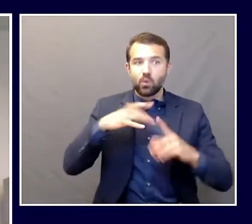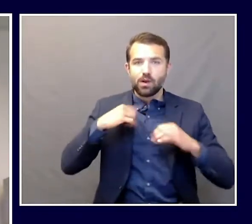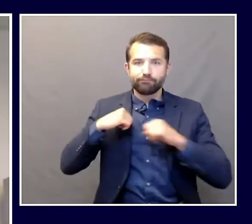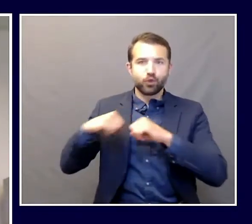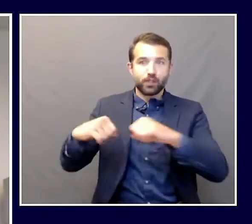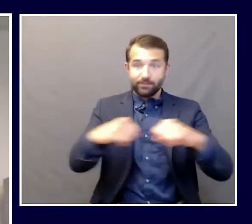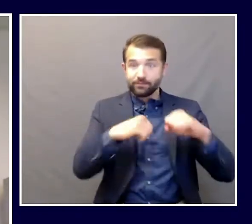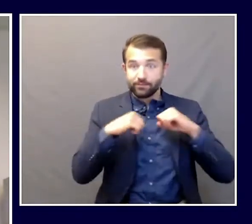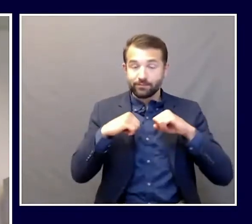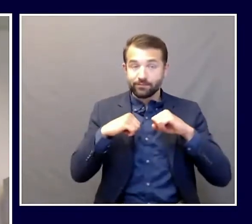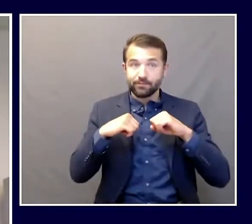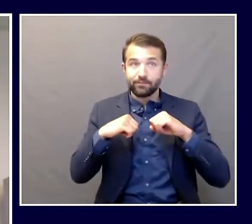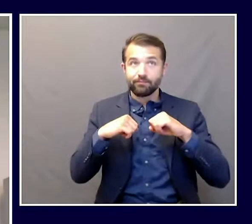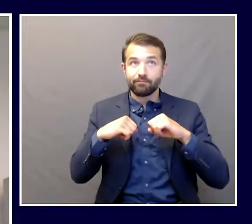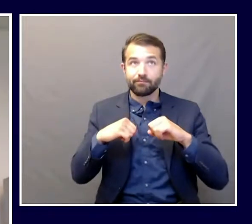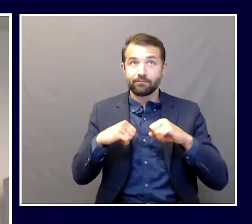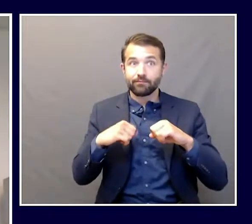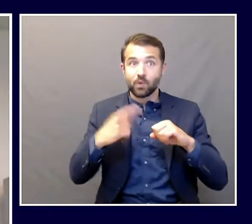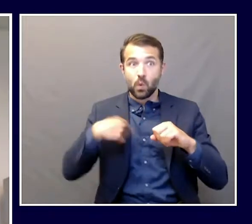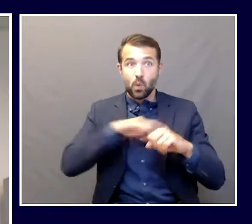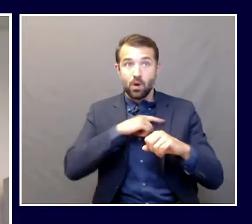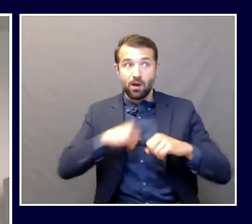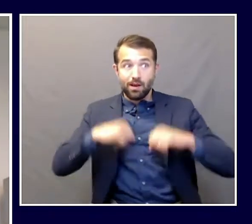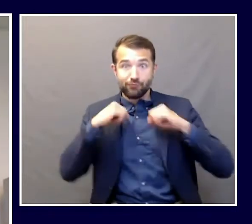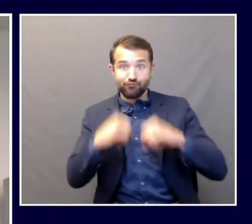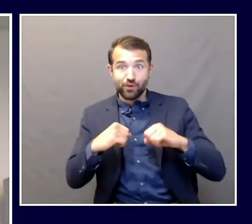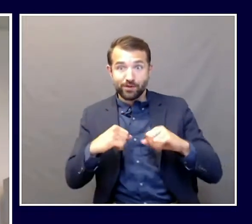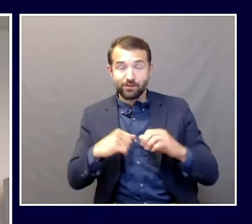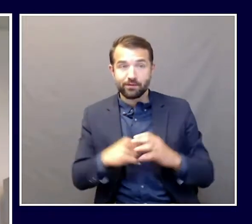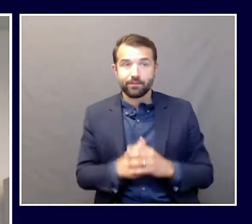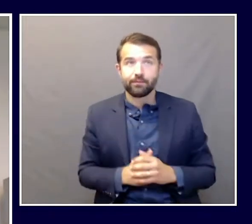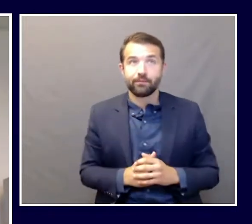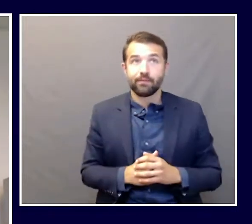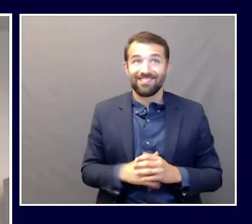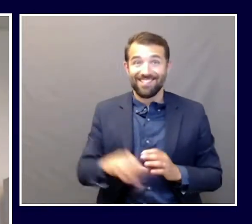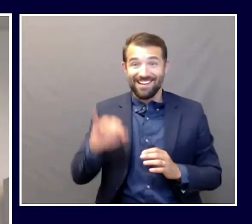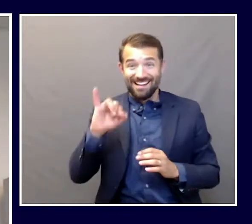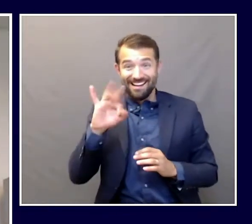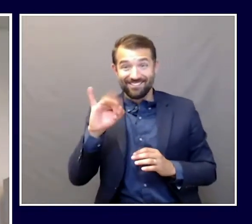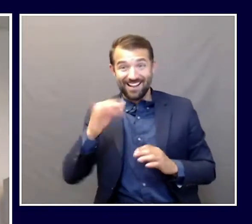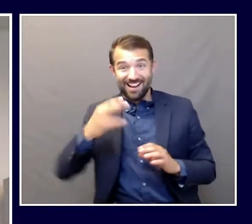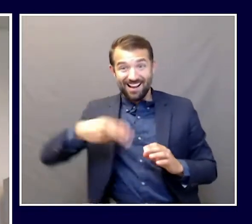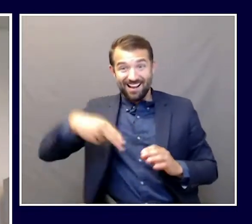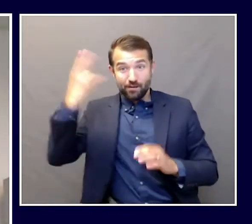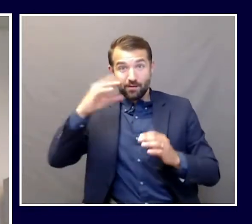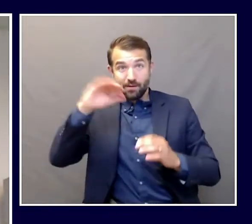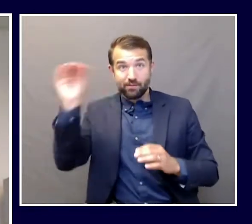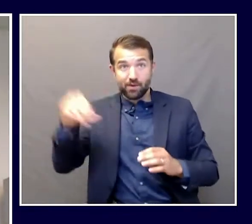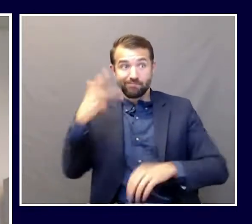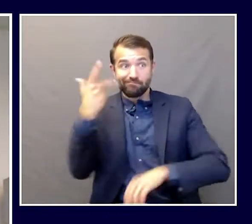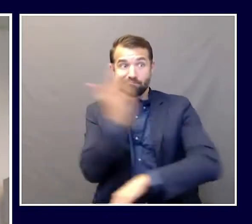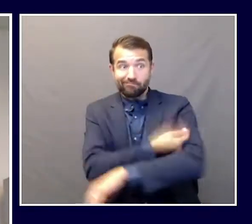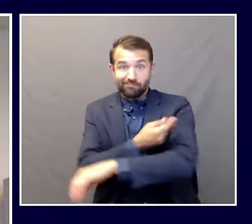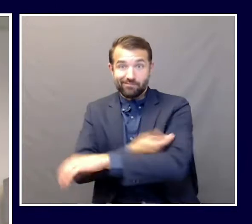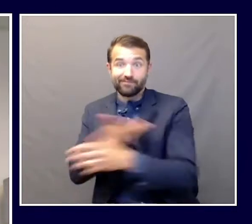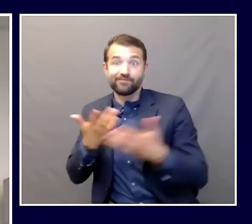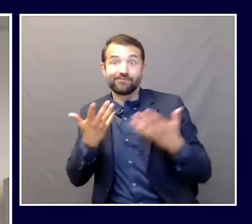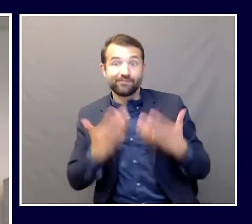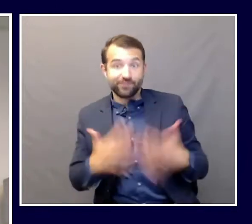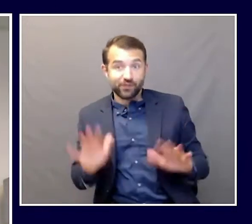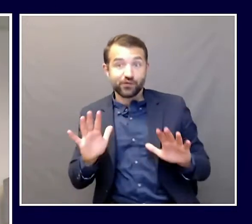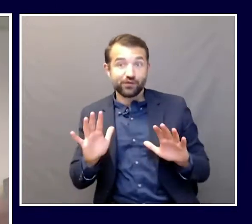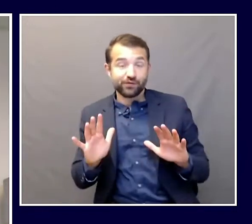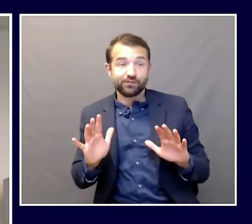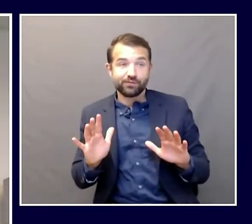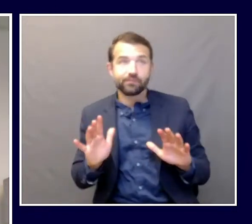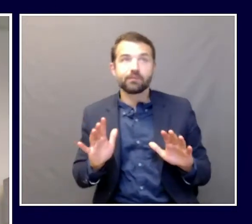talking about is. The more contagious the bug is, the higher that threshold has to be. For measles, for example, you need